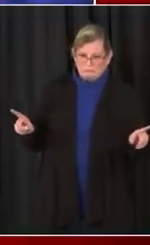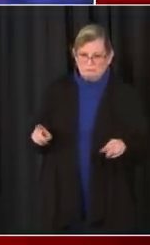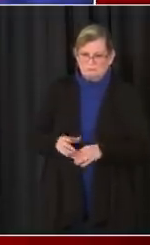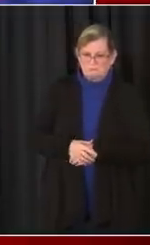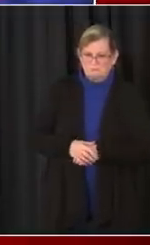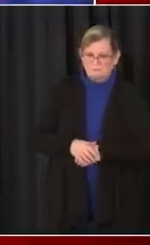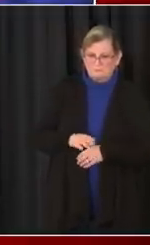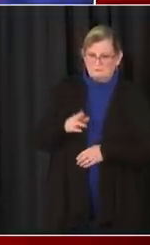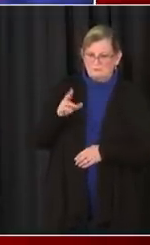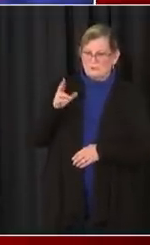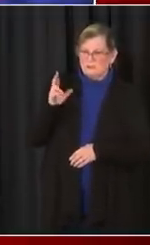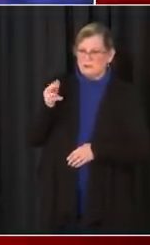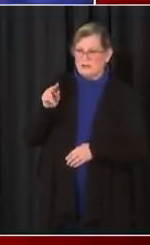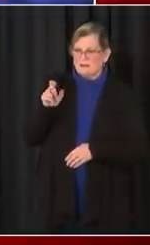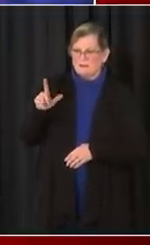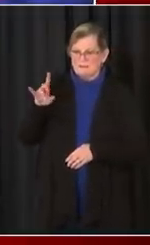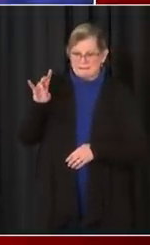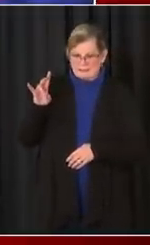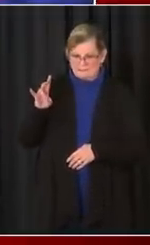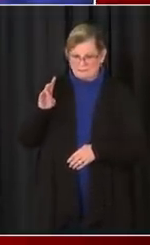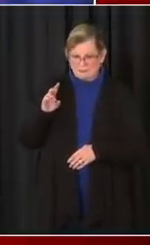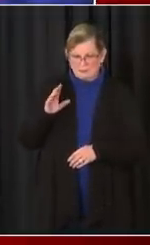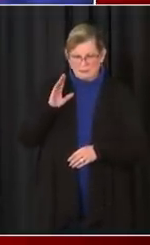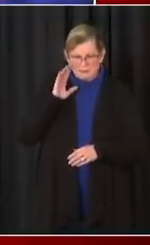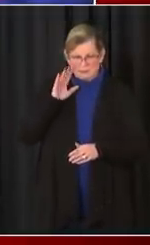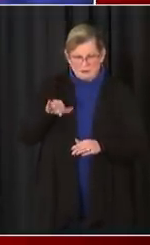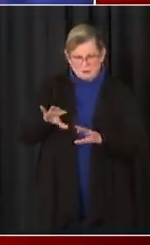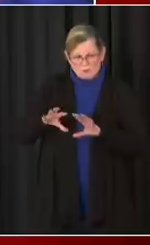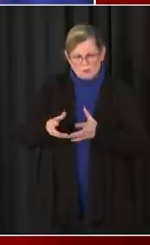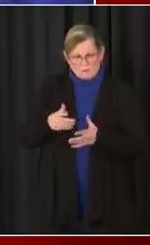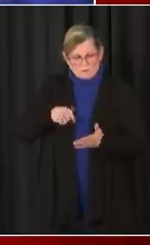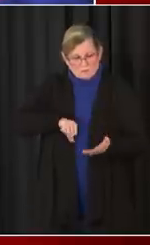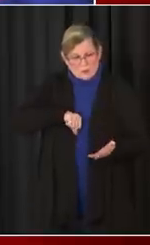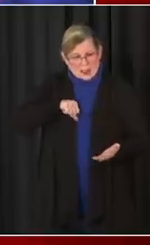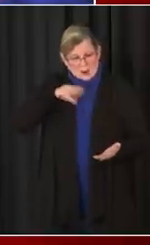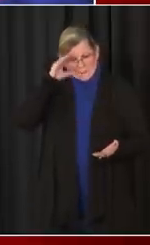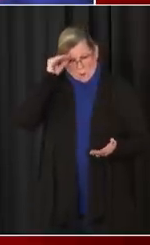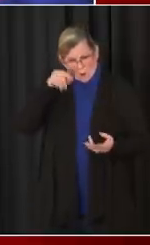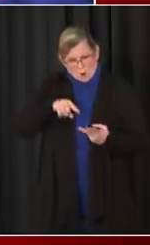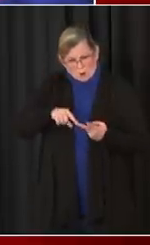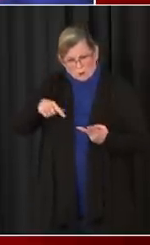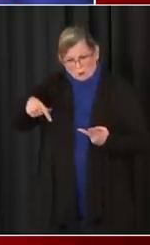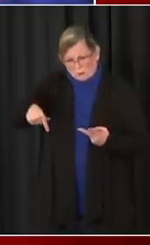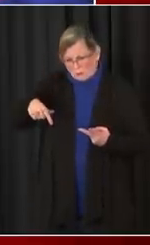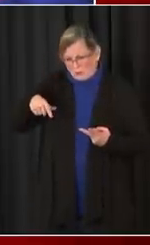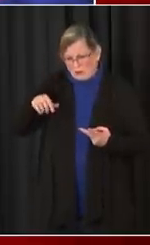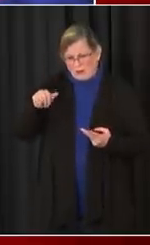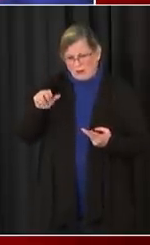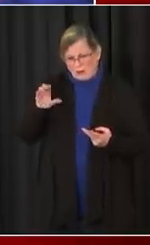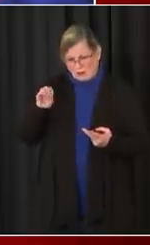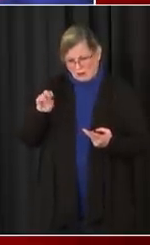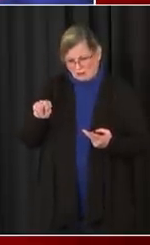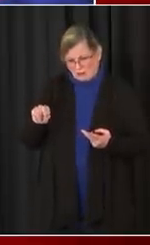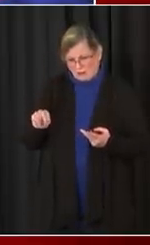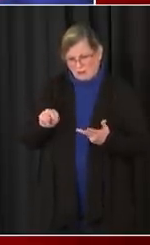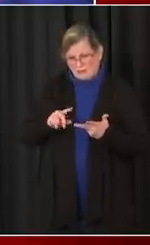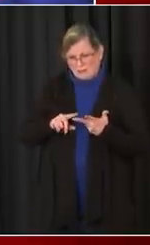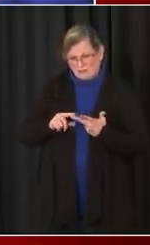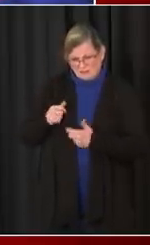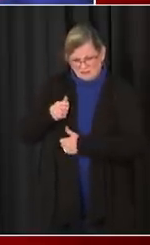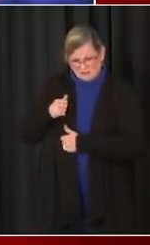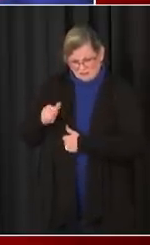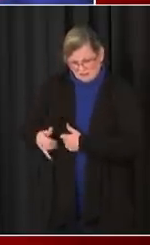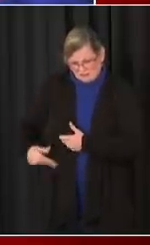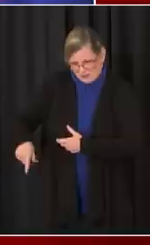Mayor, what do you all know about these groups like Proud Boys, QAnon, militia group? Were they involved